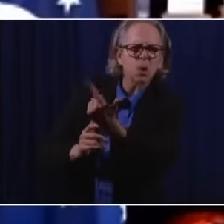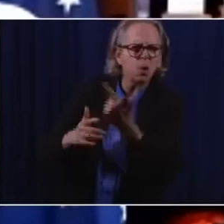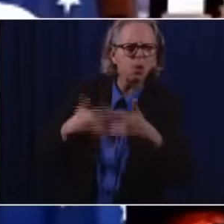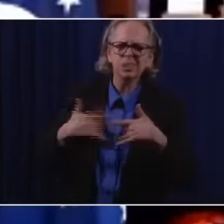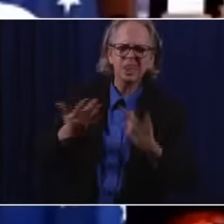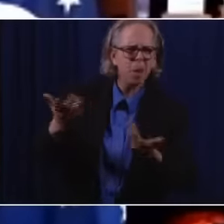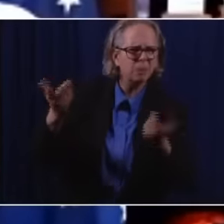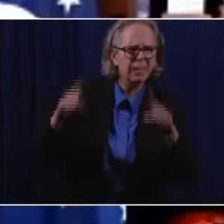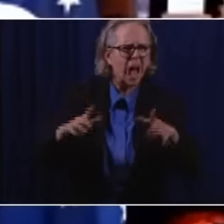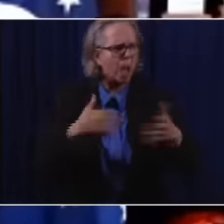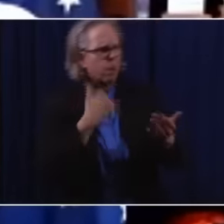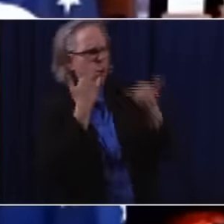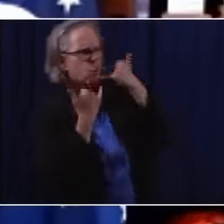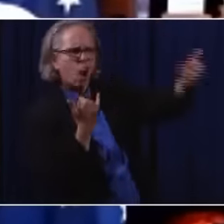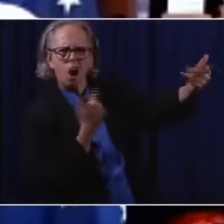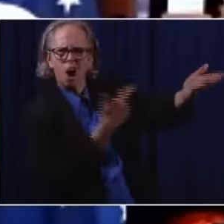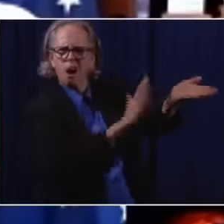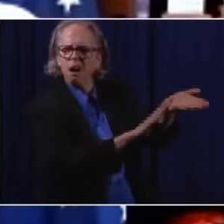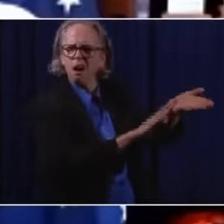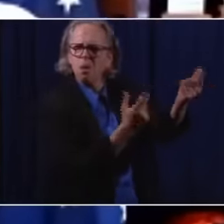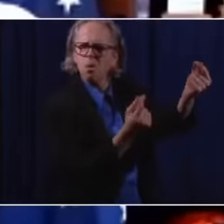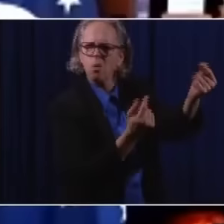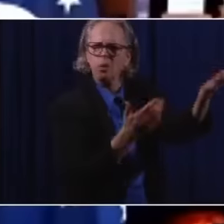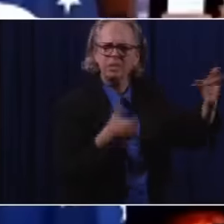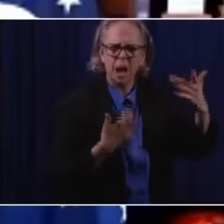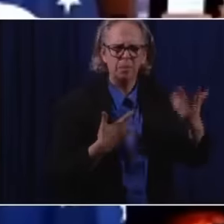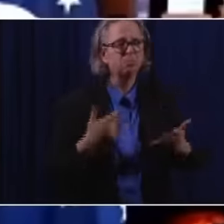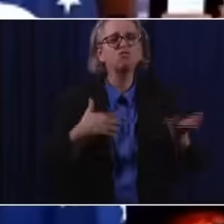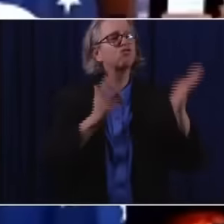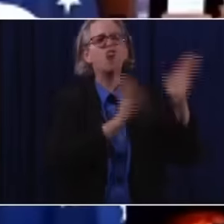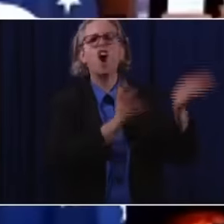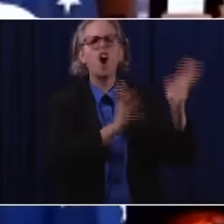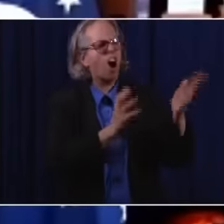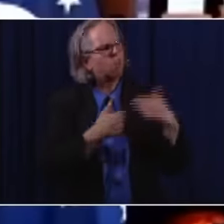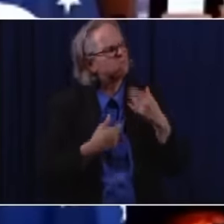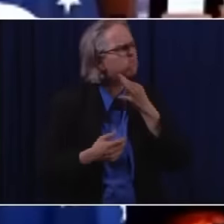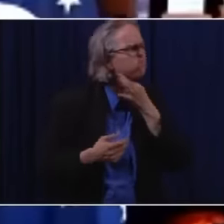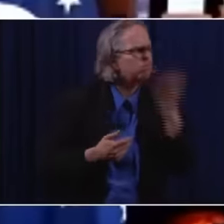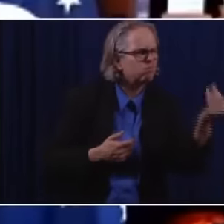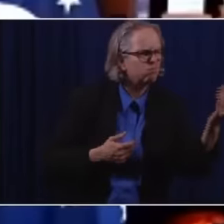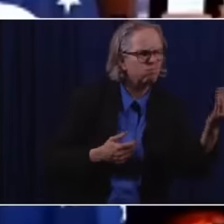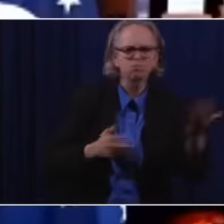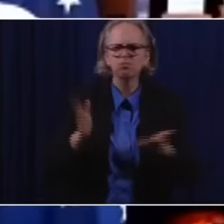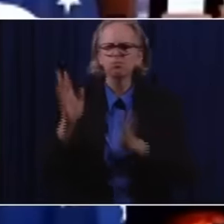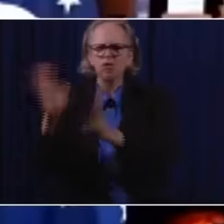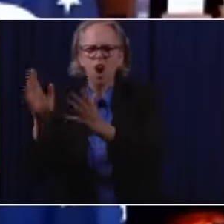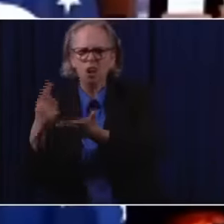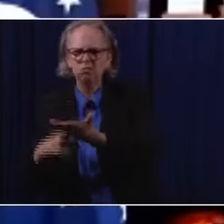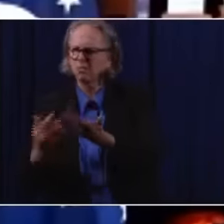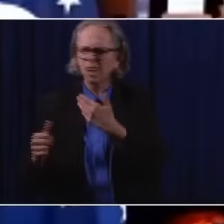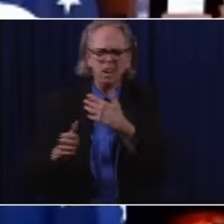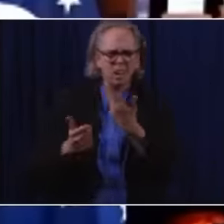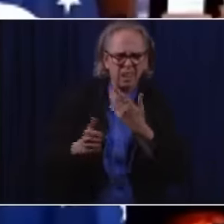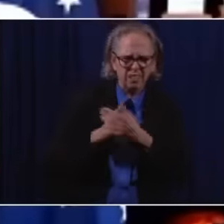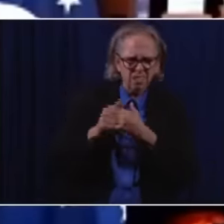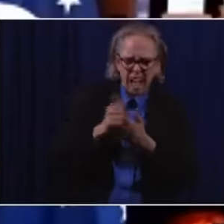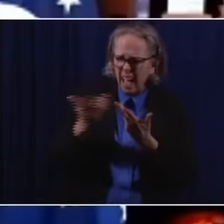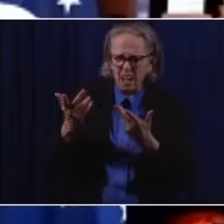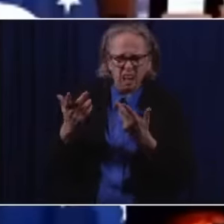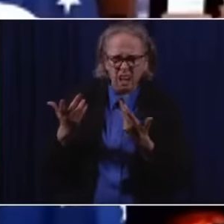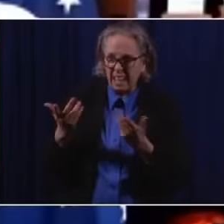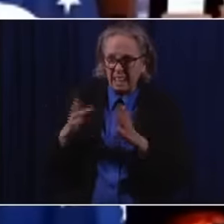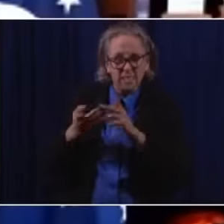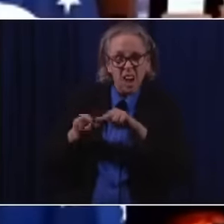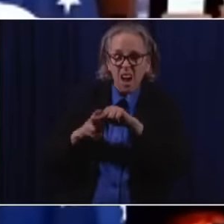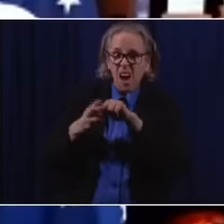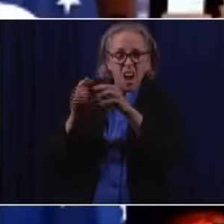per 100,000. And we talked about the threat that faces not just the state, but those communities,